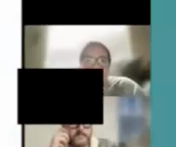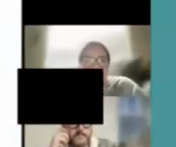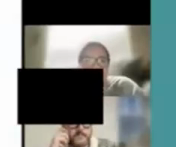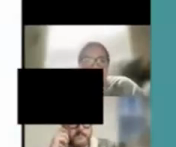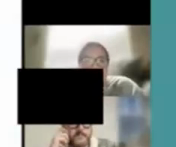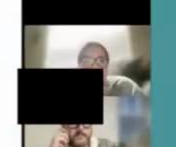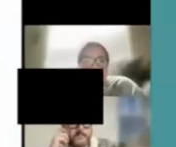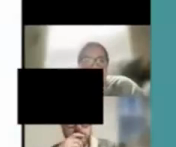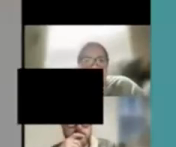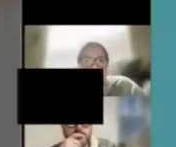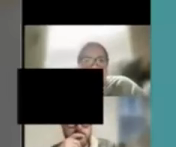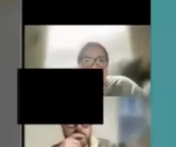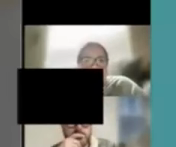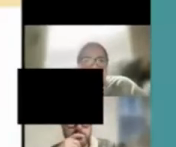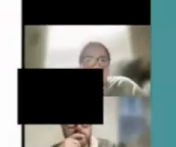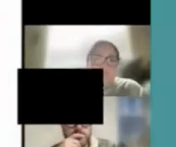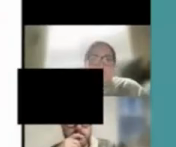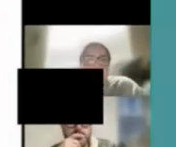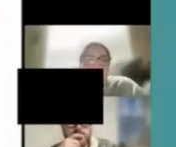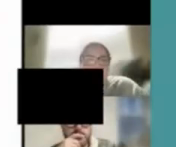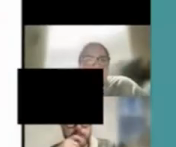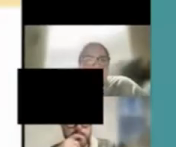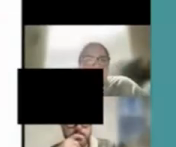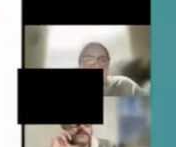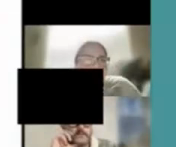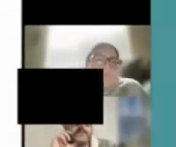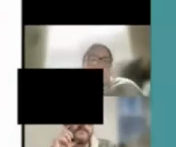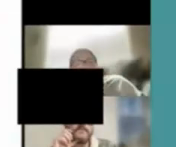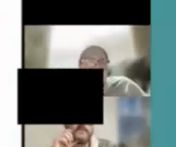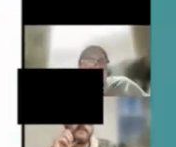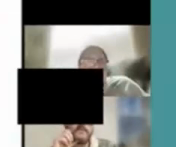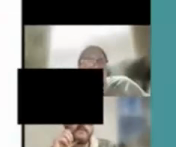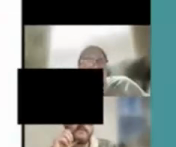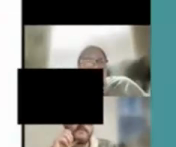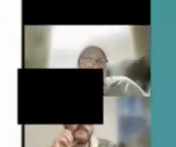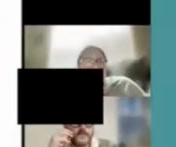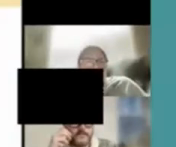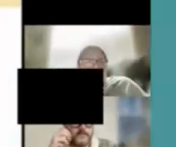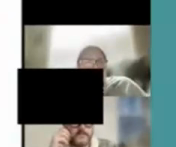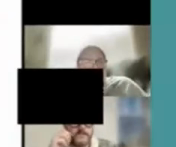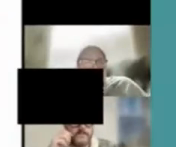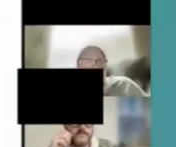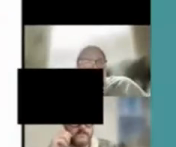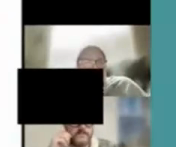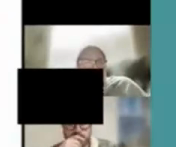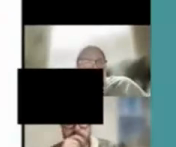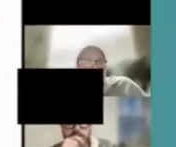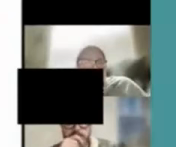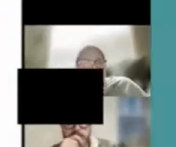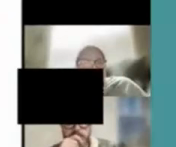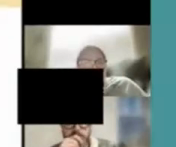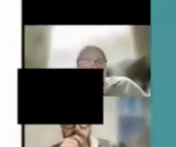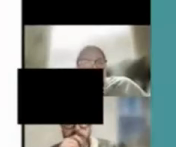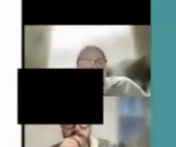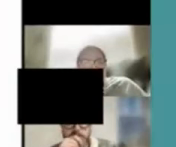password, put in her information, her language, fill out a CAPTCHA, sign into her account. Great. Now she's there. Now she starts an